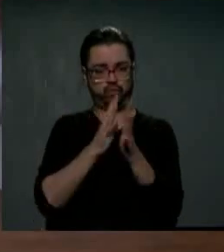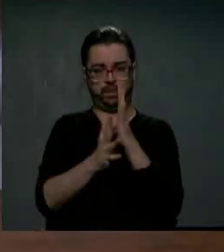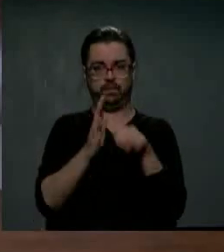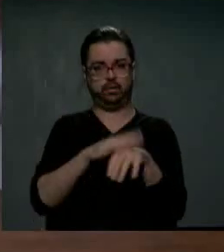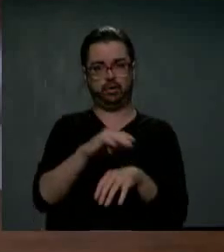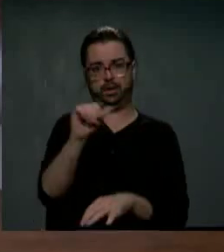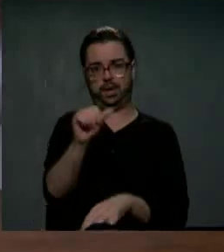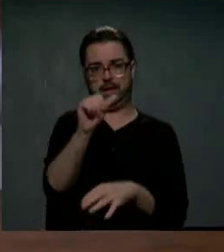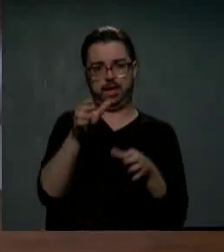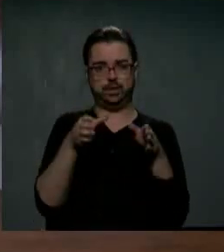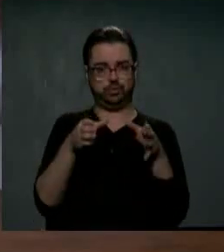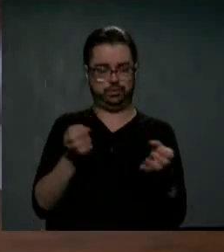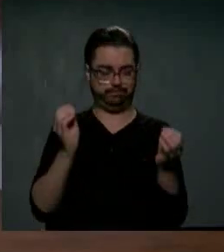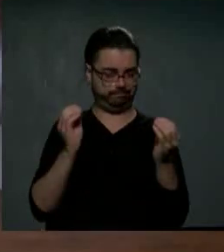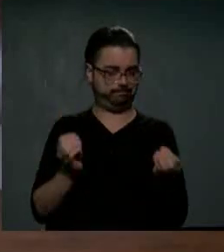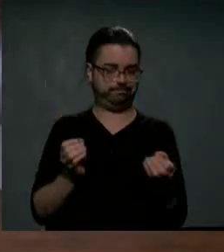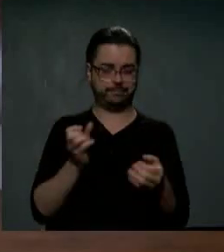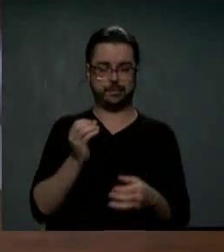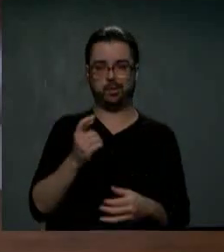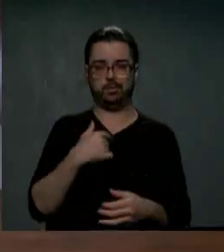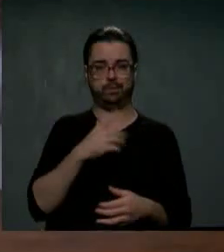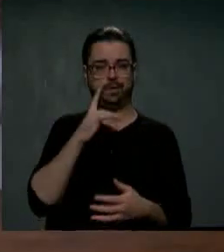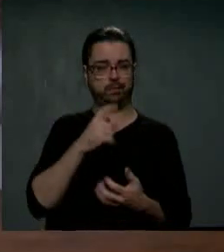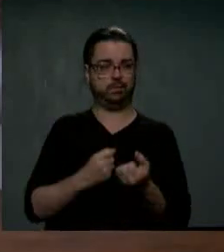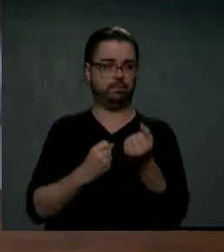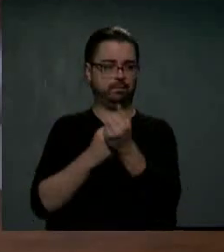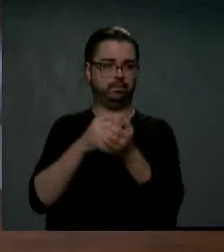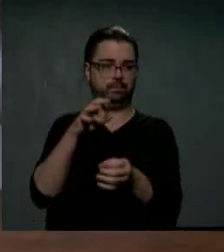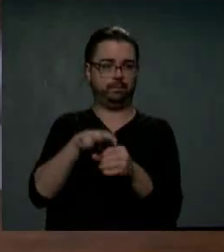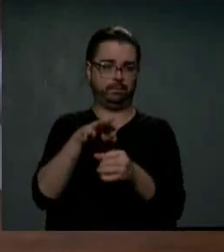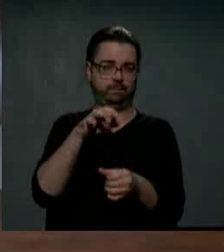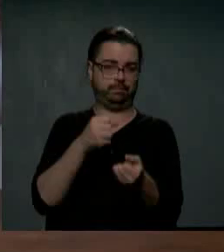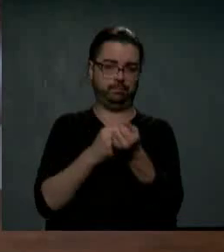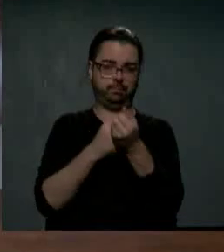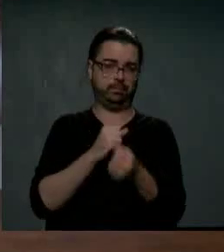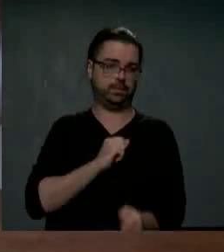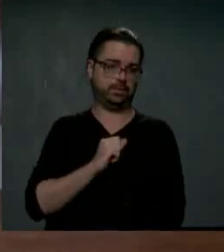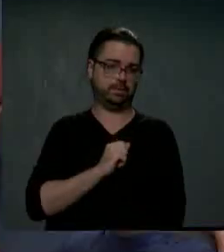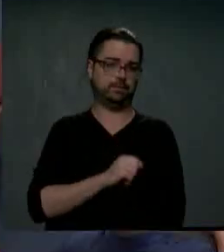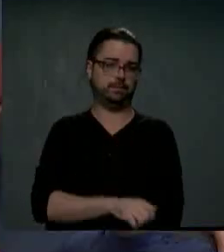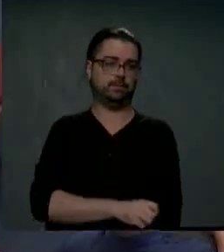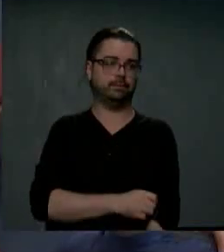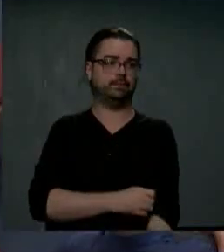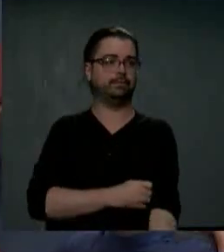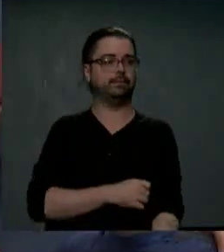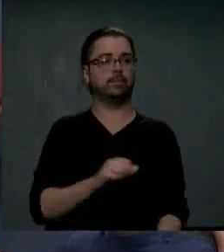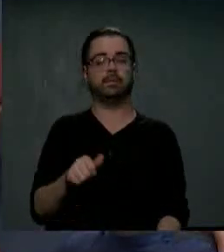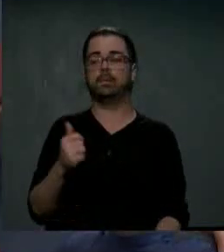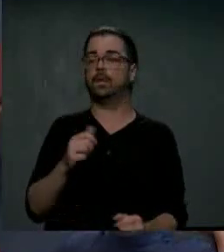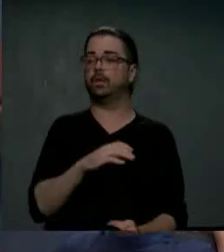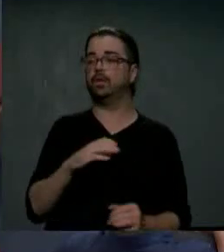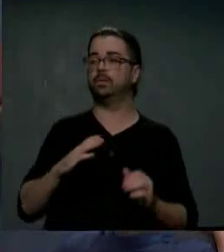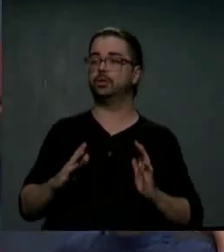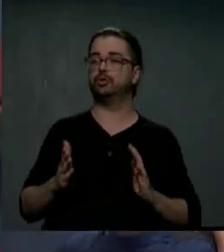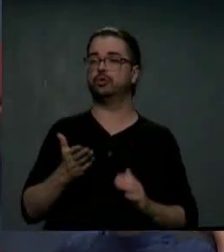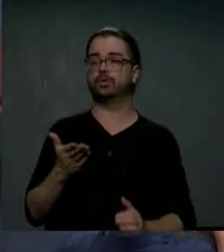absolutely none. So I'd be in favor of it myself. Okay. Other commissioners?